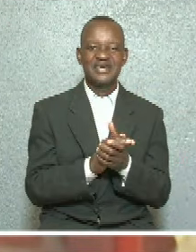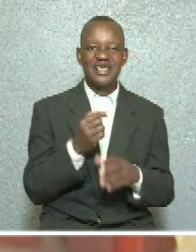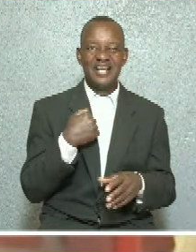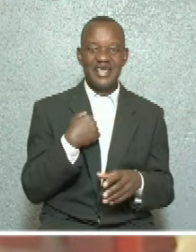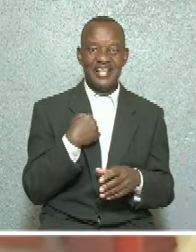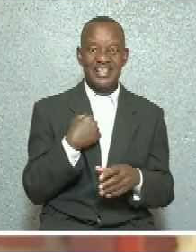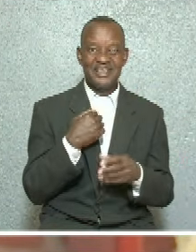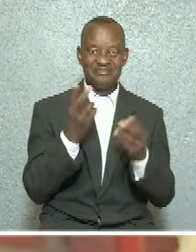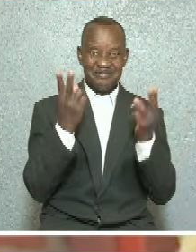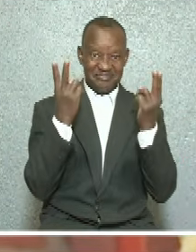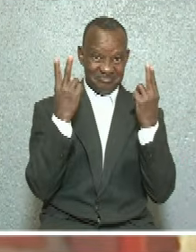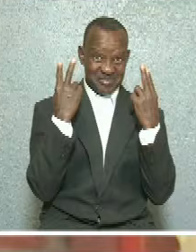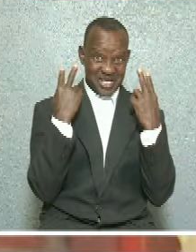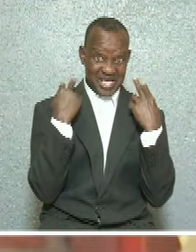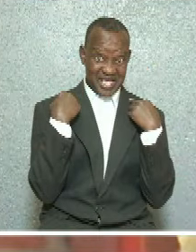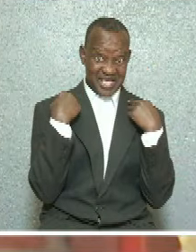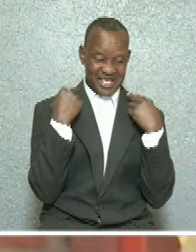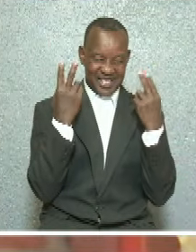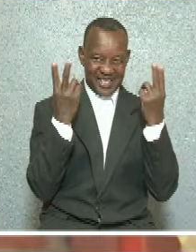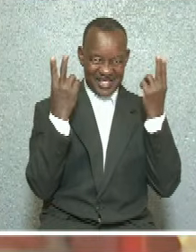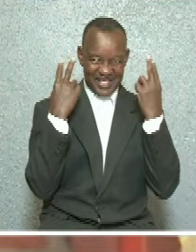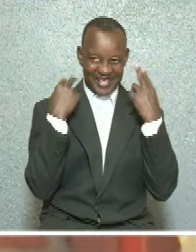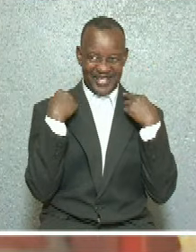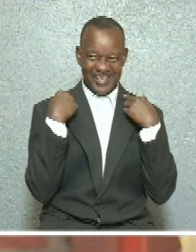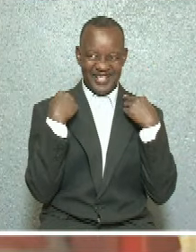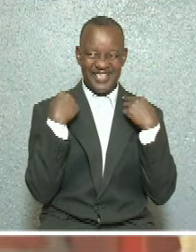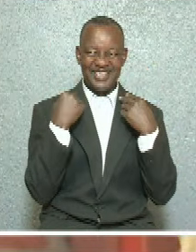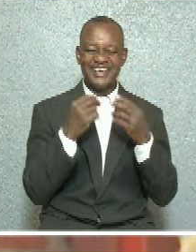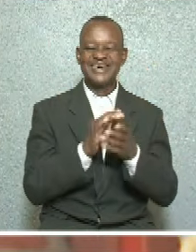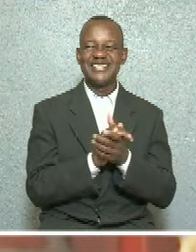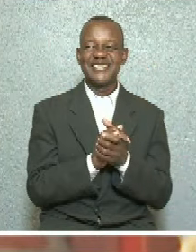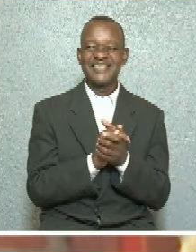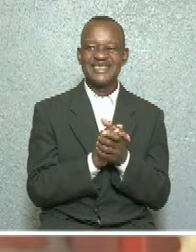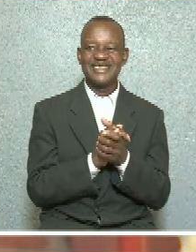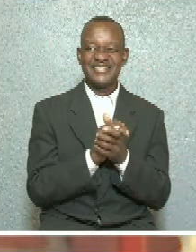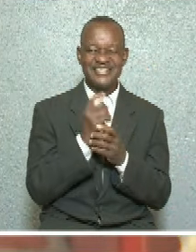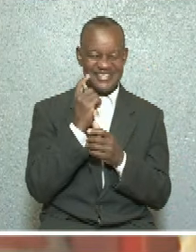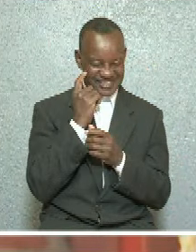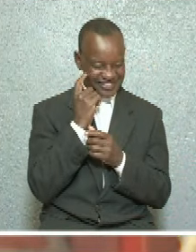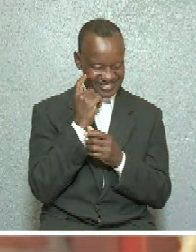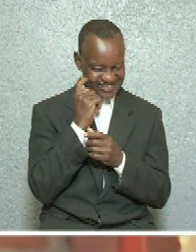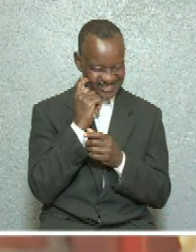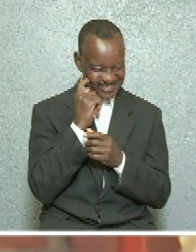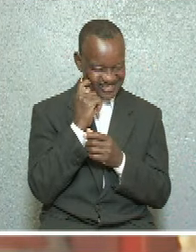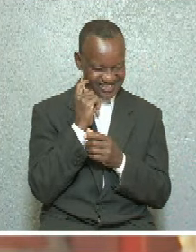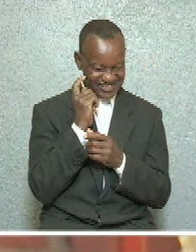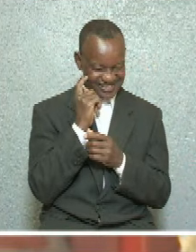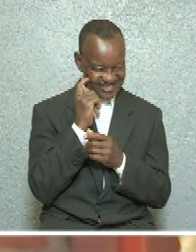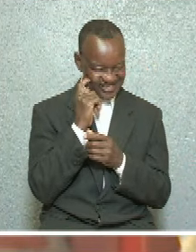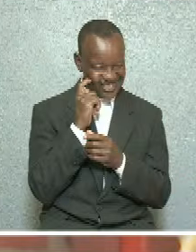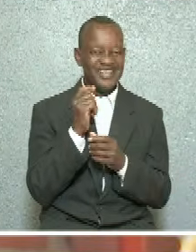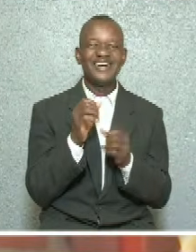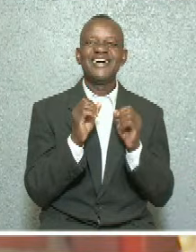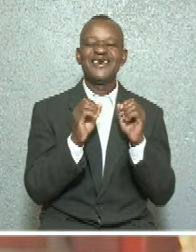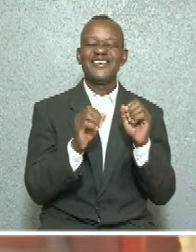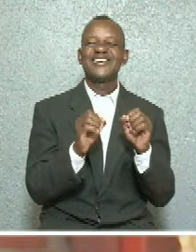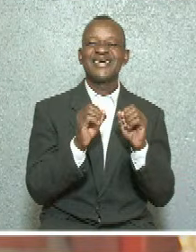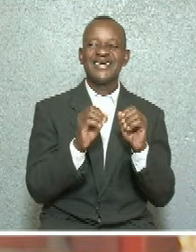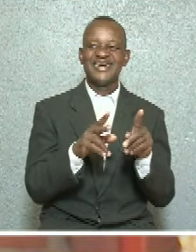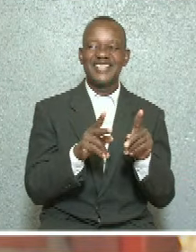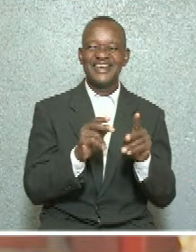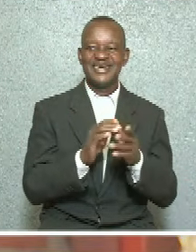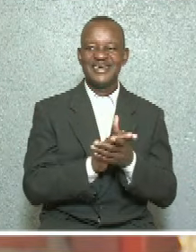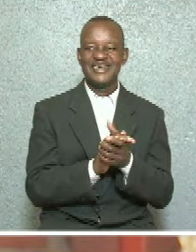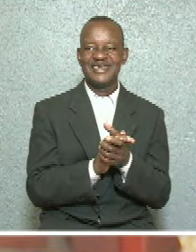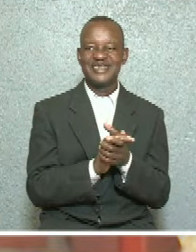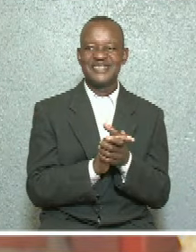and MJ and... sorry? Okay. Okay. So I've quite a lot